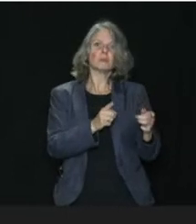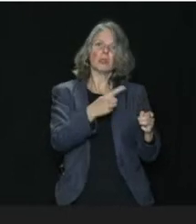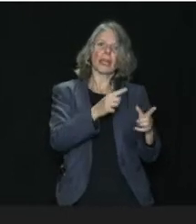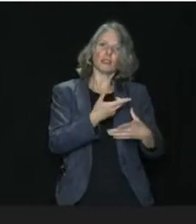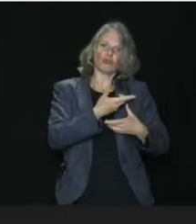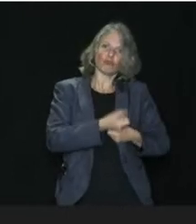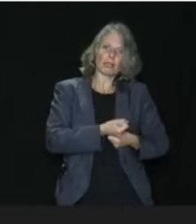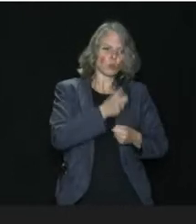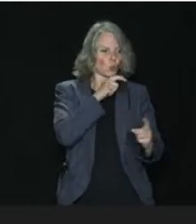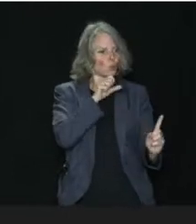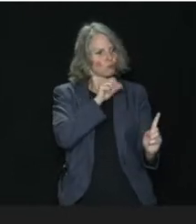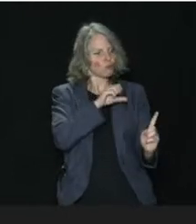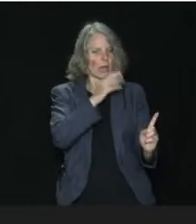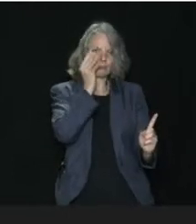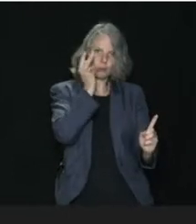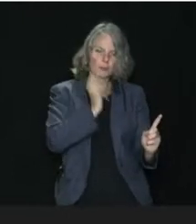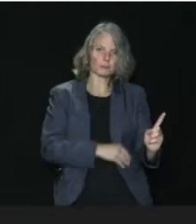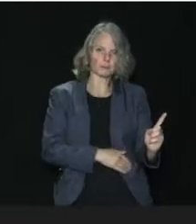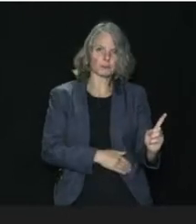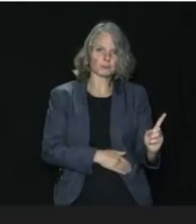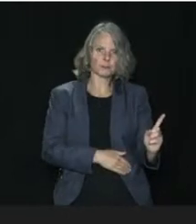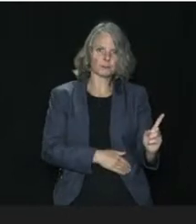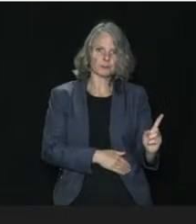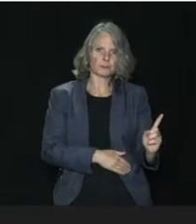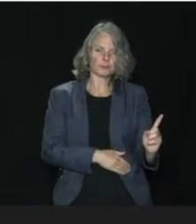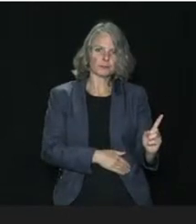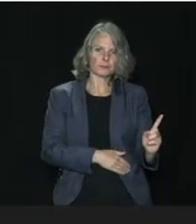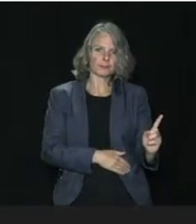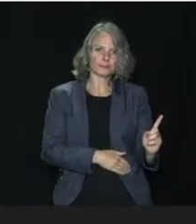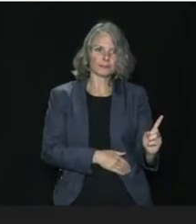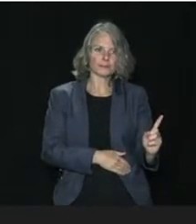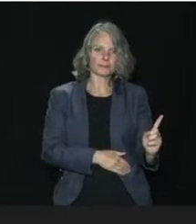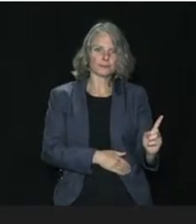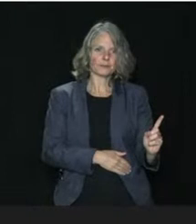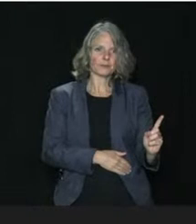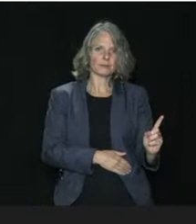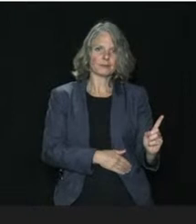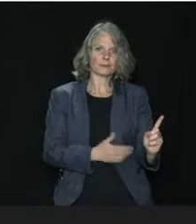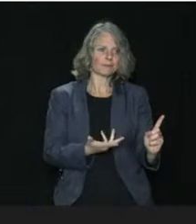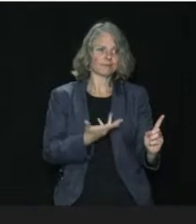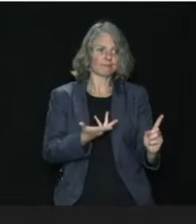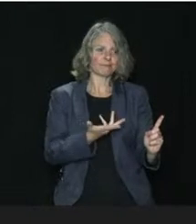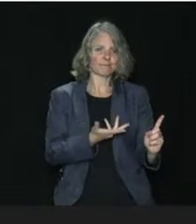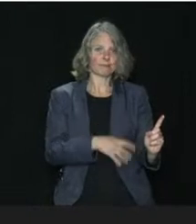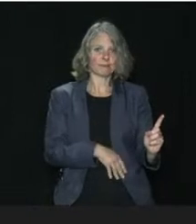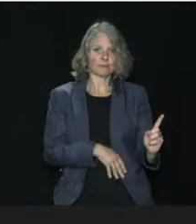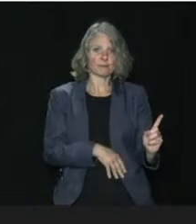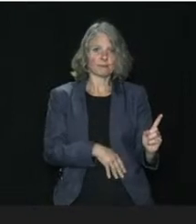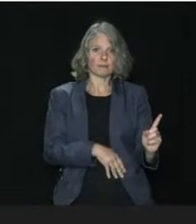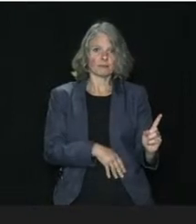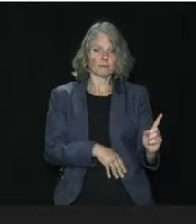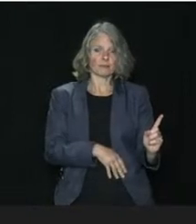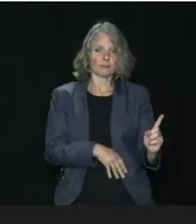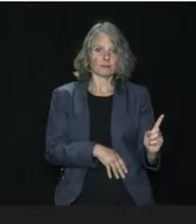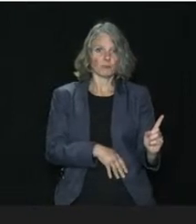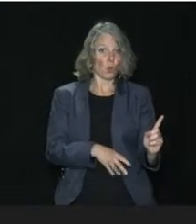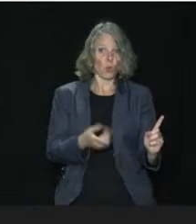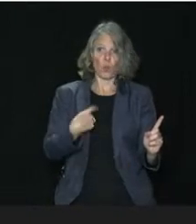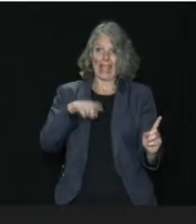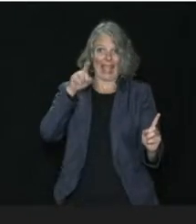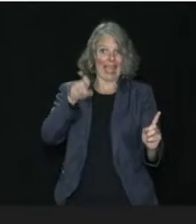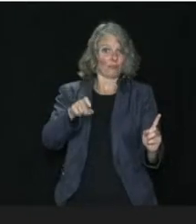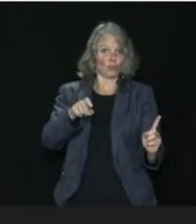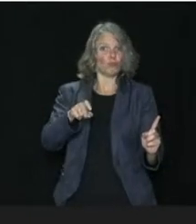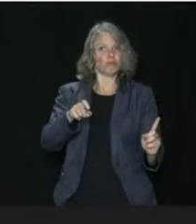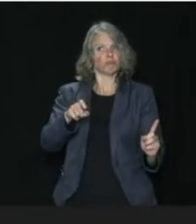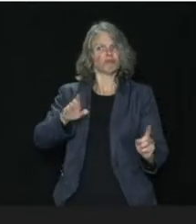the vaccine that will be taken, I mean, we should also ask questions about it. We need to take